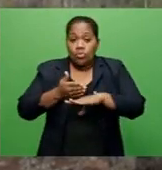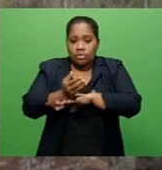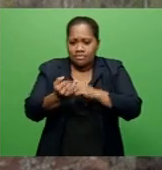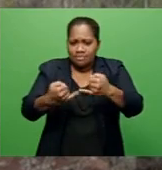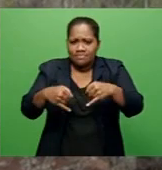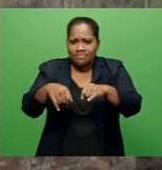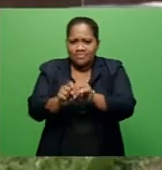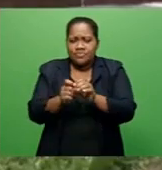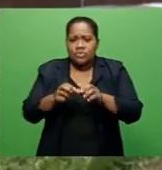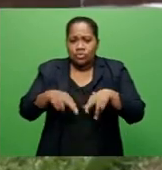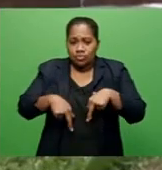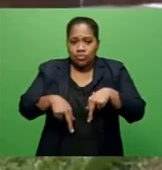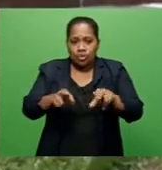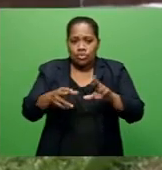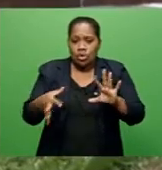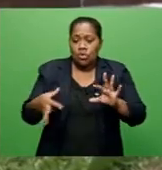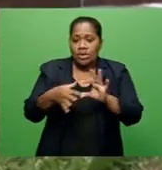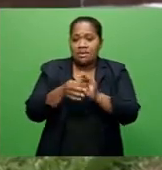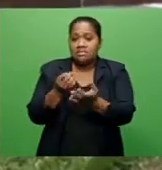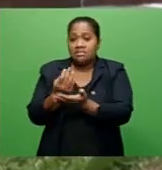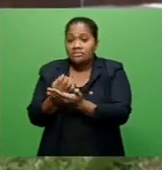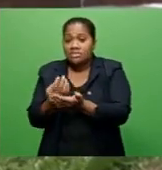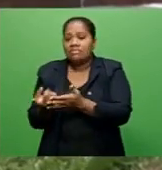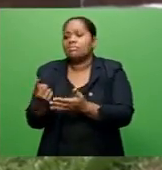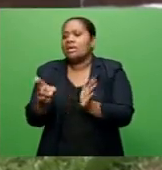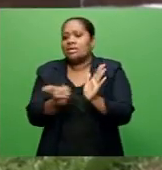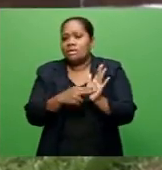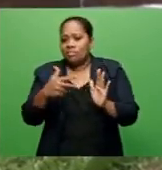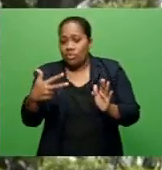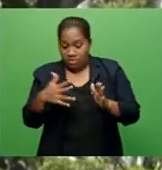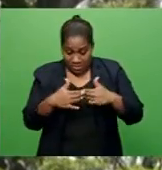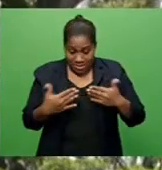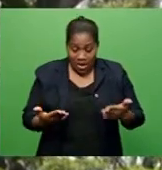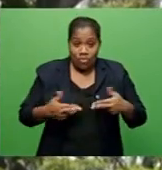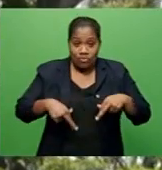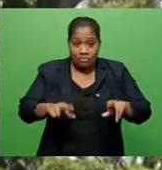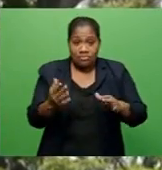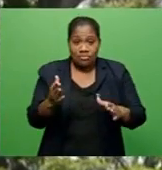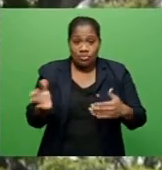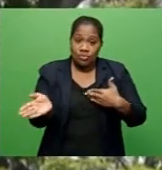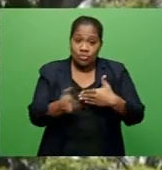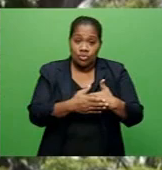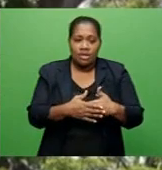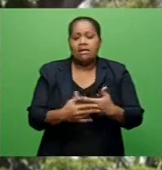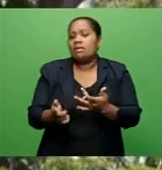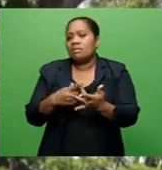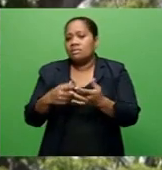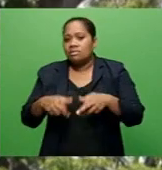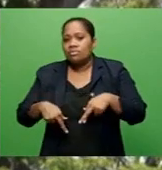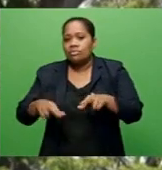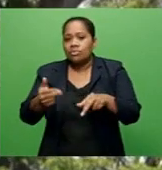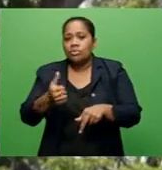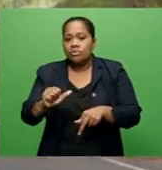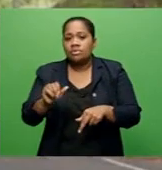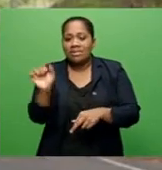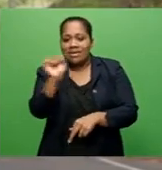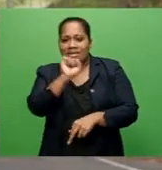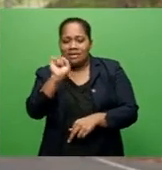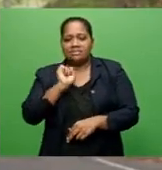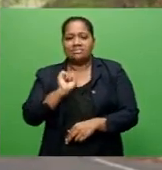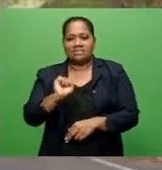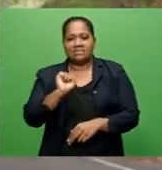Savu-Savu and Nambowalu. For the time being, while the road is closed, an alternative route is being used by cars and buses.